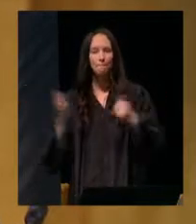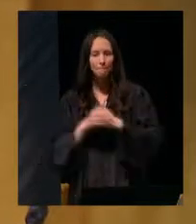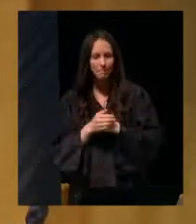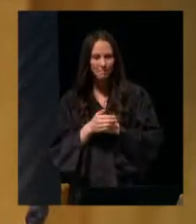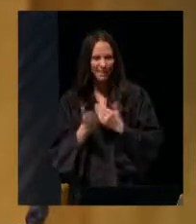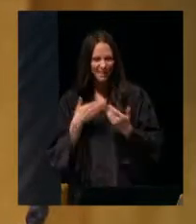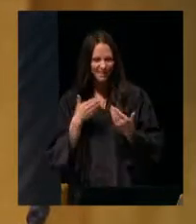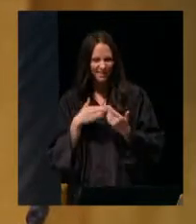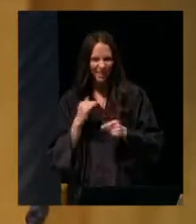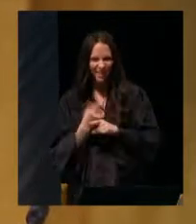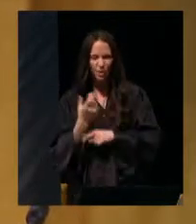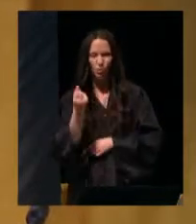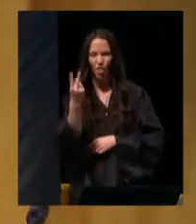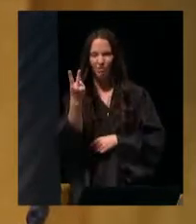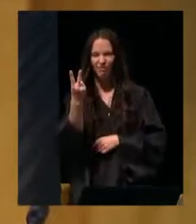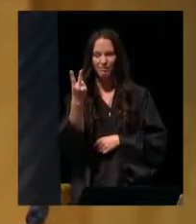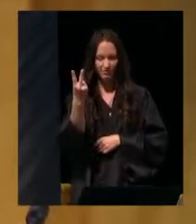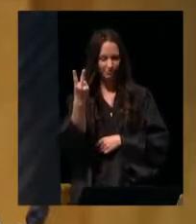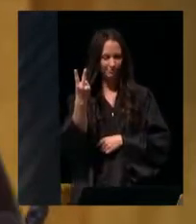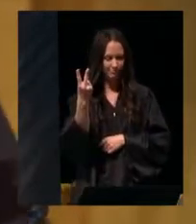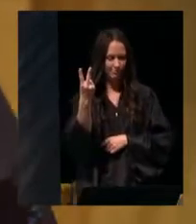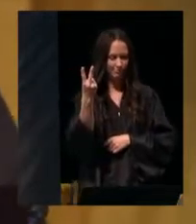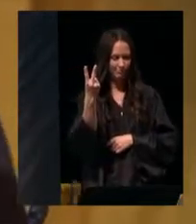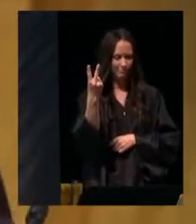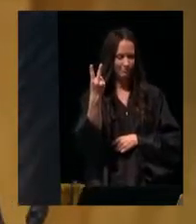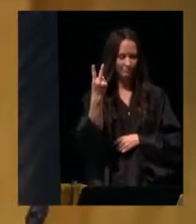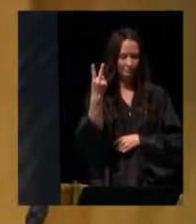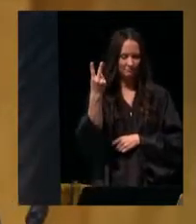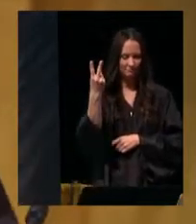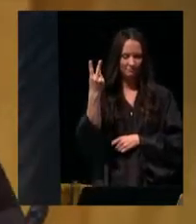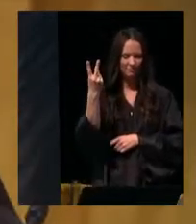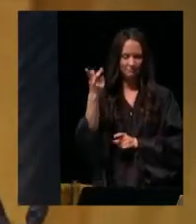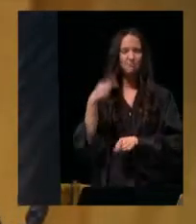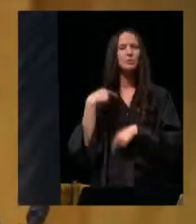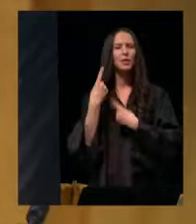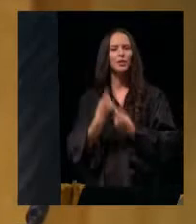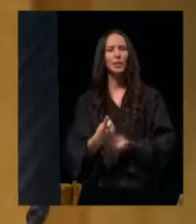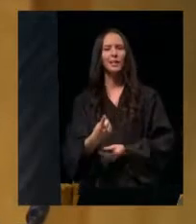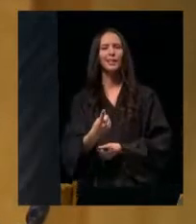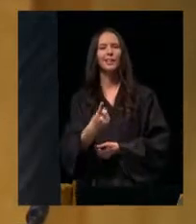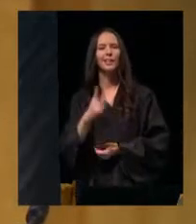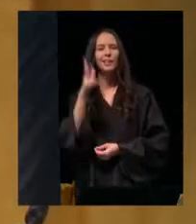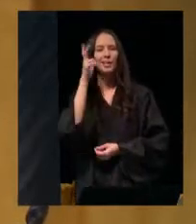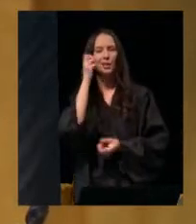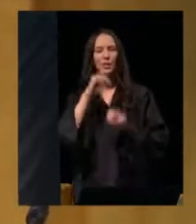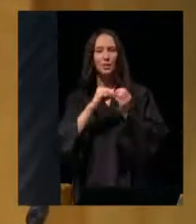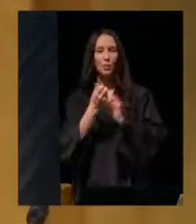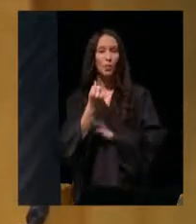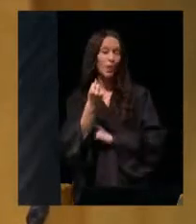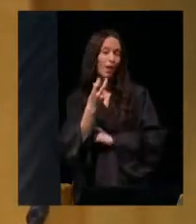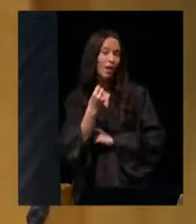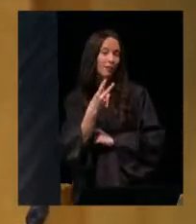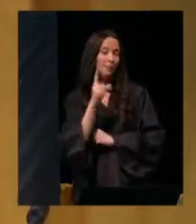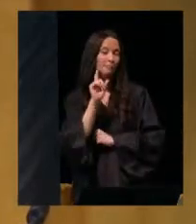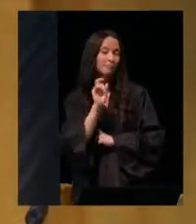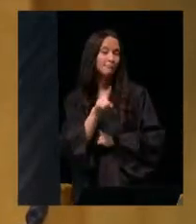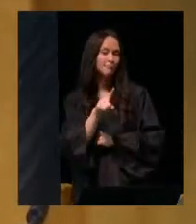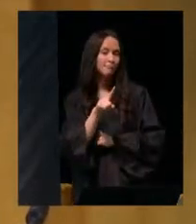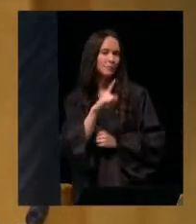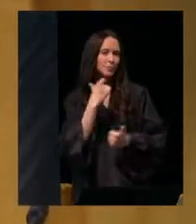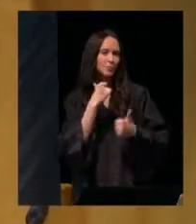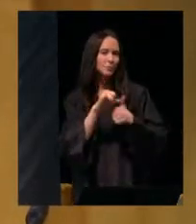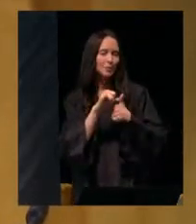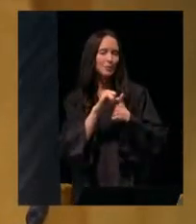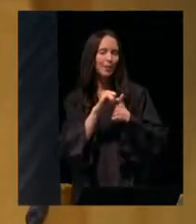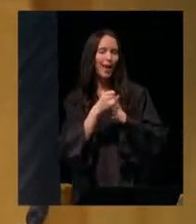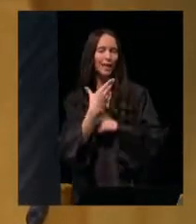Pretty easy. The answer is 12. From now on, when you see or hear the number 12, I ask you to recall your high